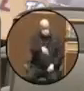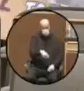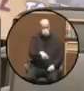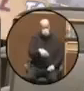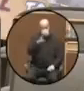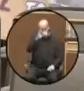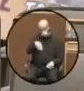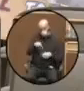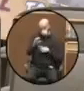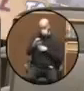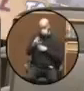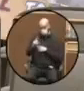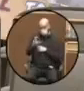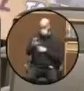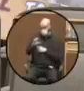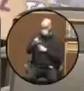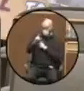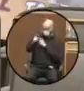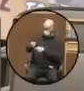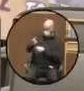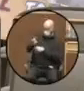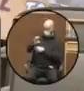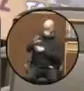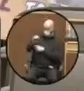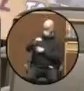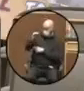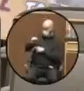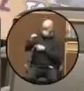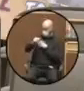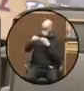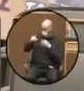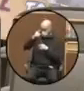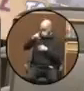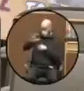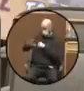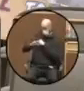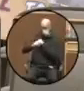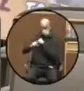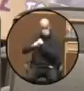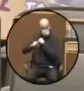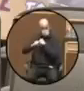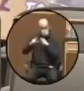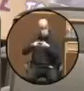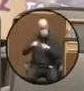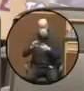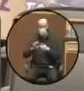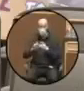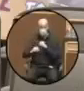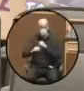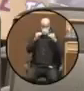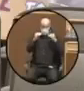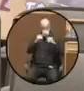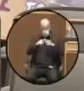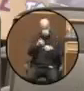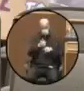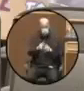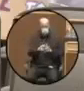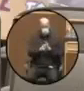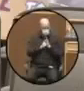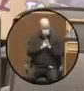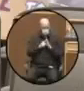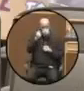CDC has been funded over $750 million for an ad campaign to promote this non-FDA approved vaccine.